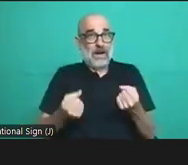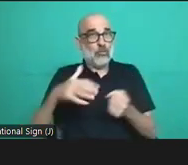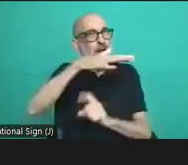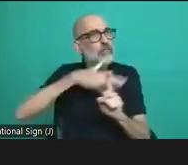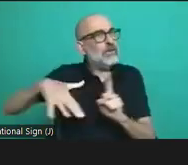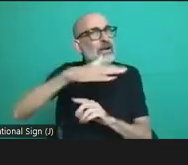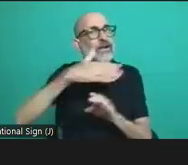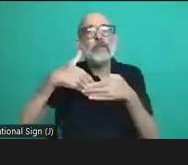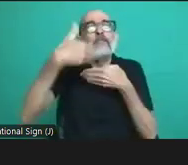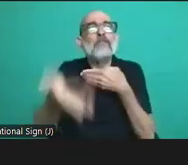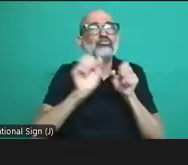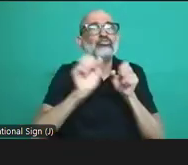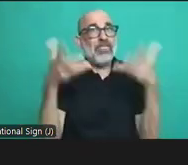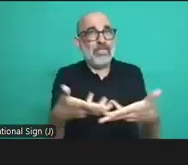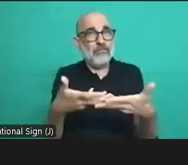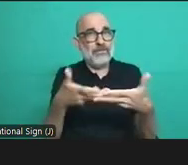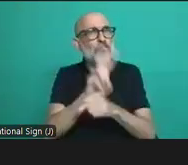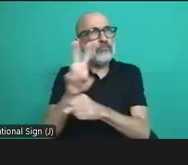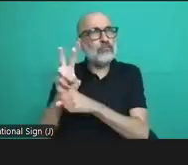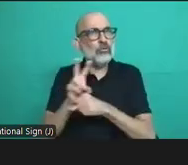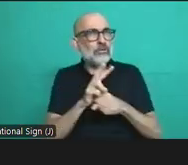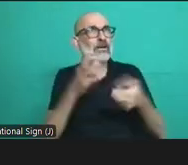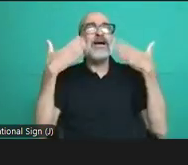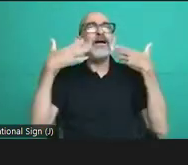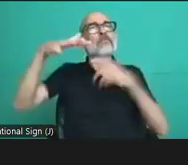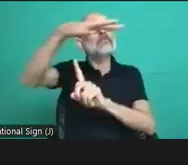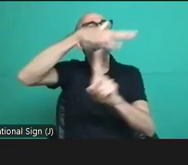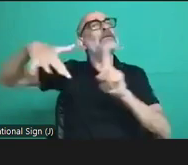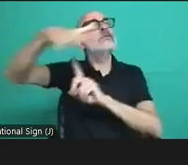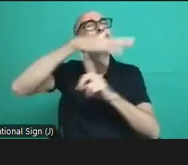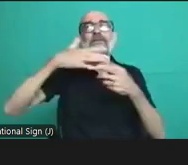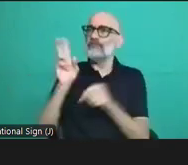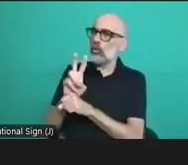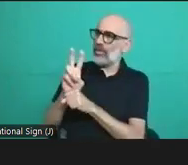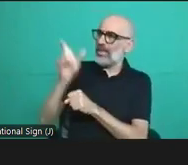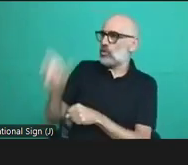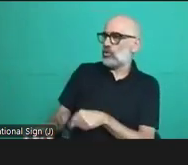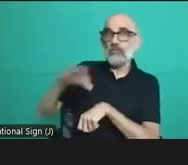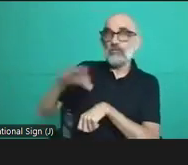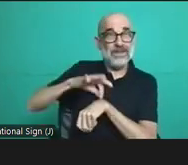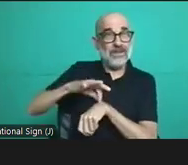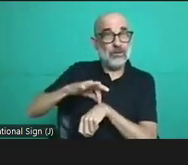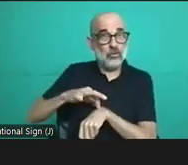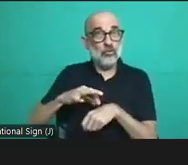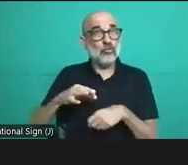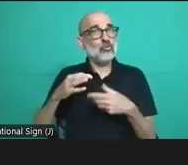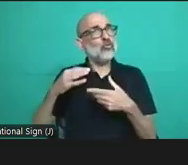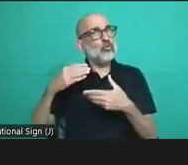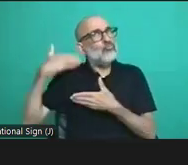2021, highlighting the need for comprehensive primary healthcare approaches. The renewed essential public health